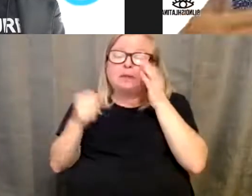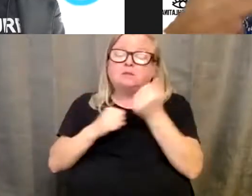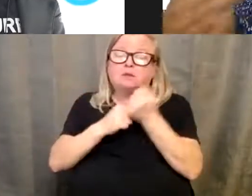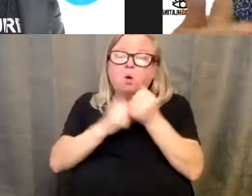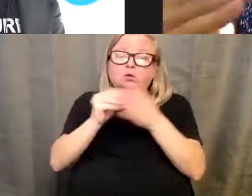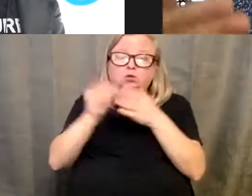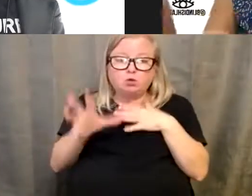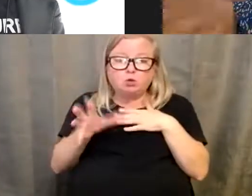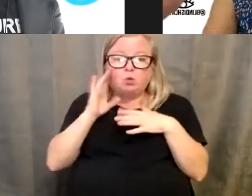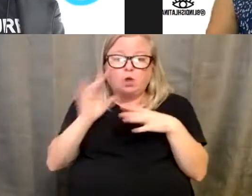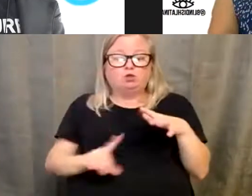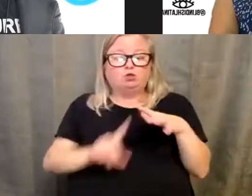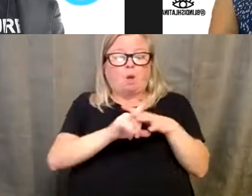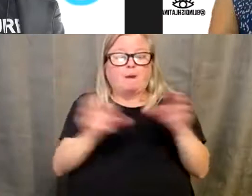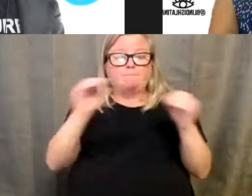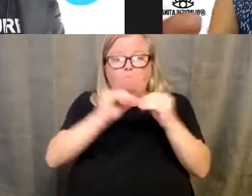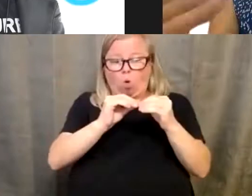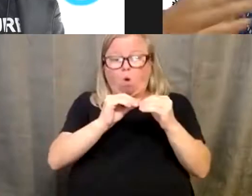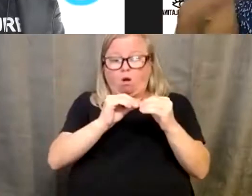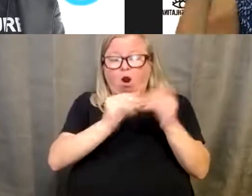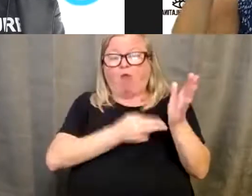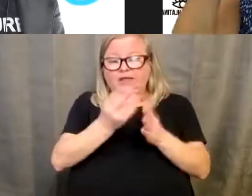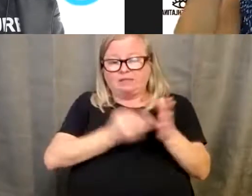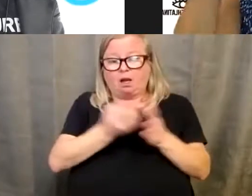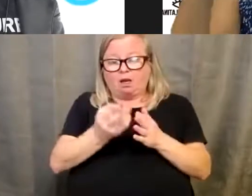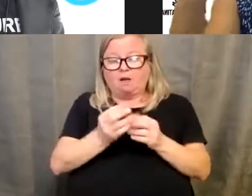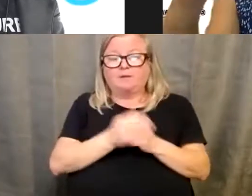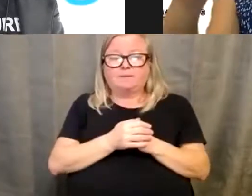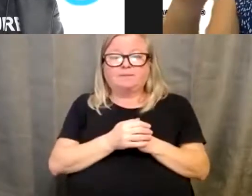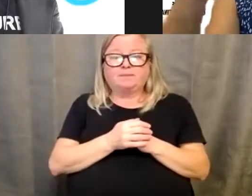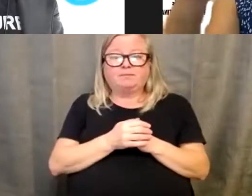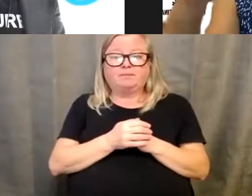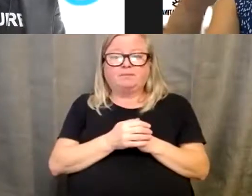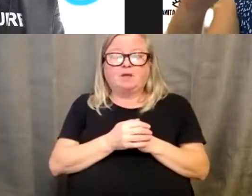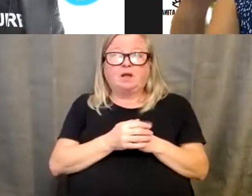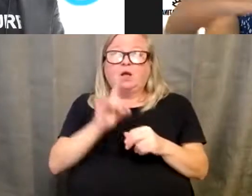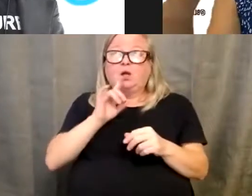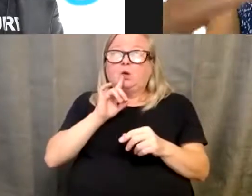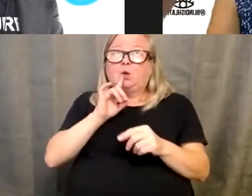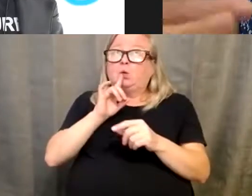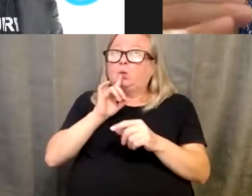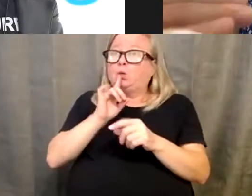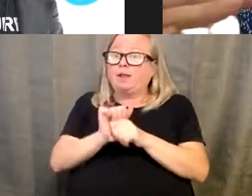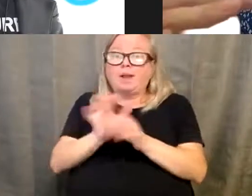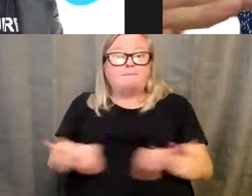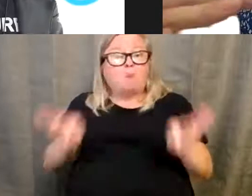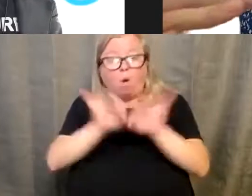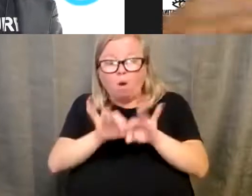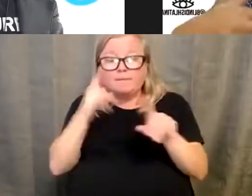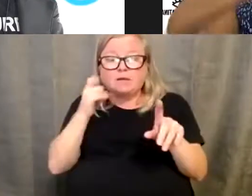in showing up more authentically. This is really important because say that you're an instructor of a